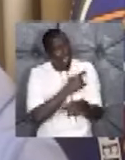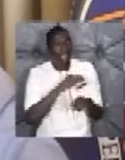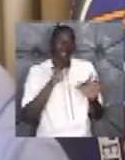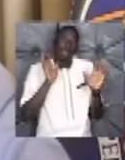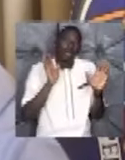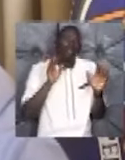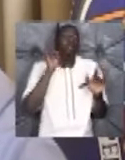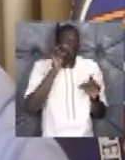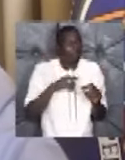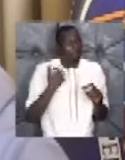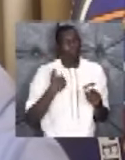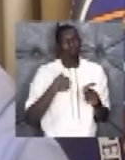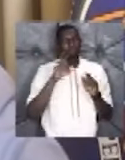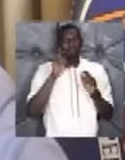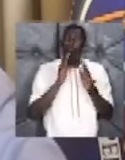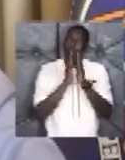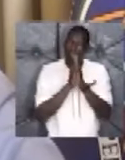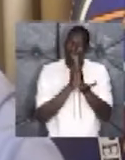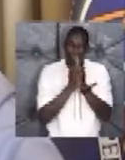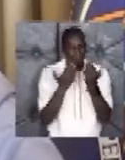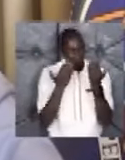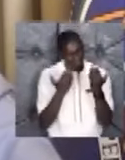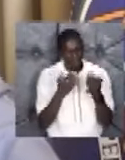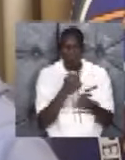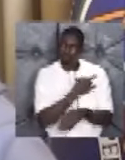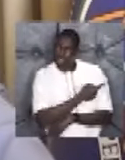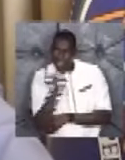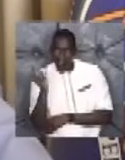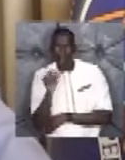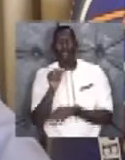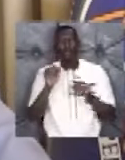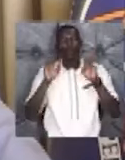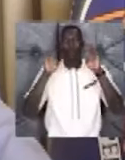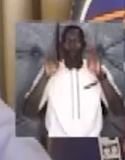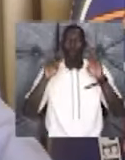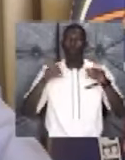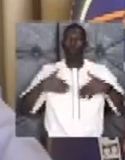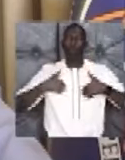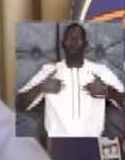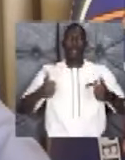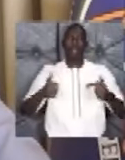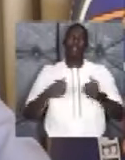They deserve our prayers and well wishes.